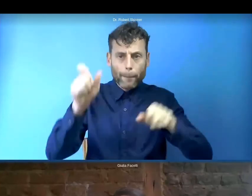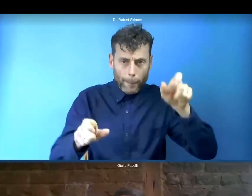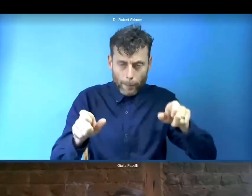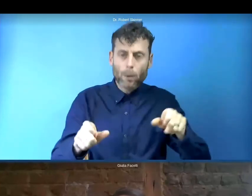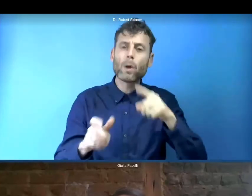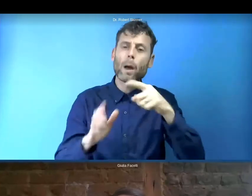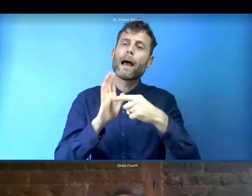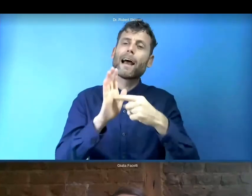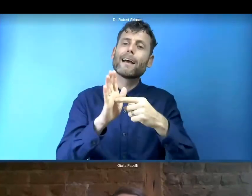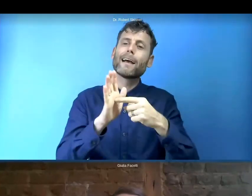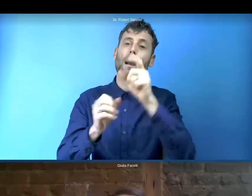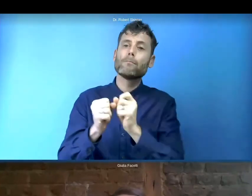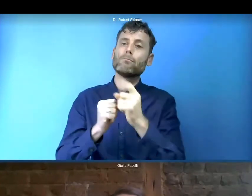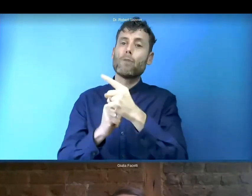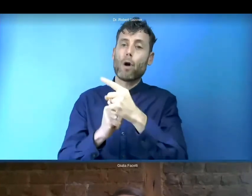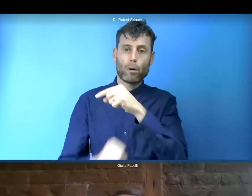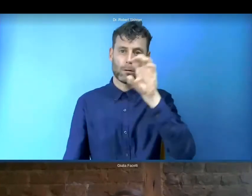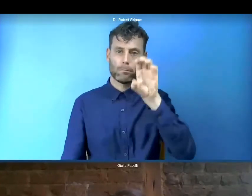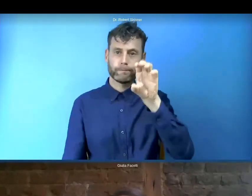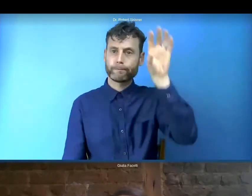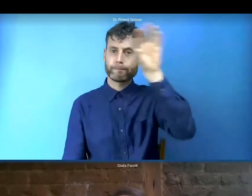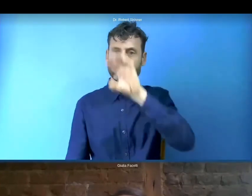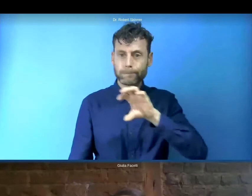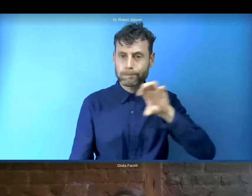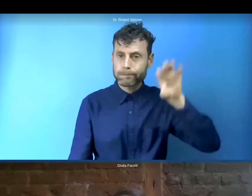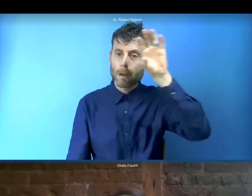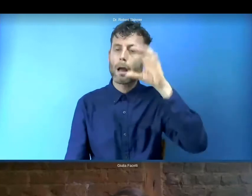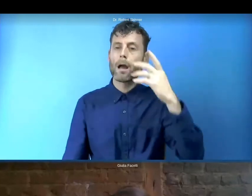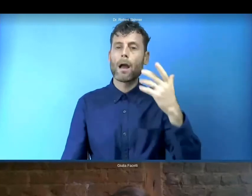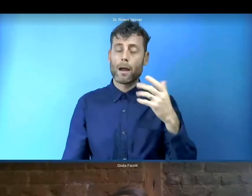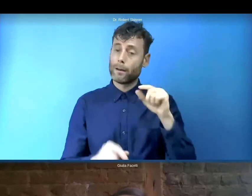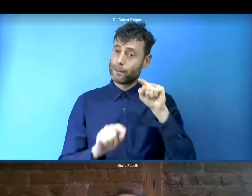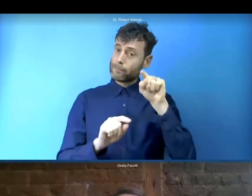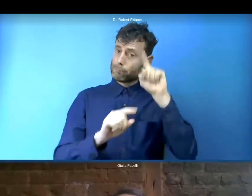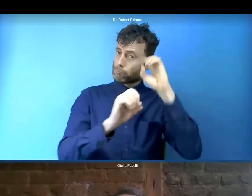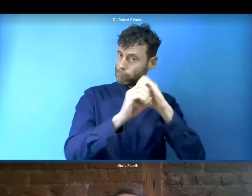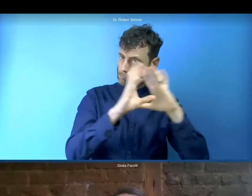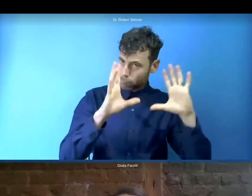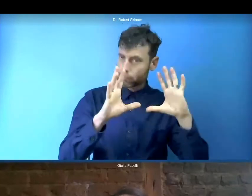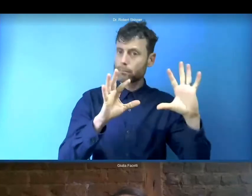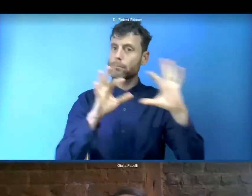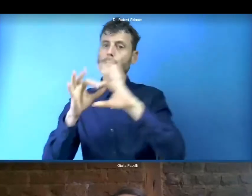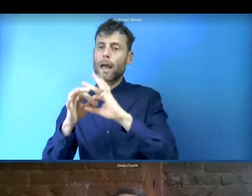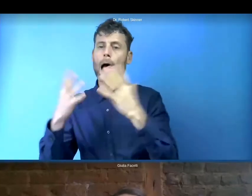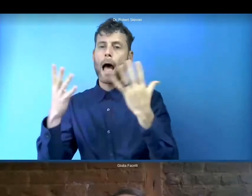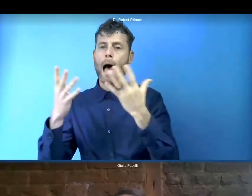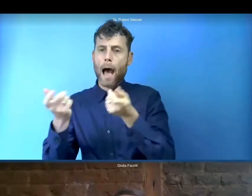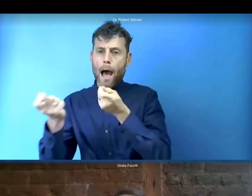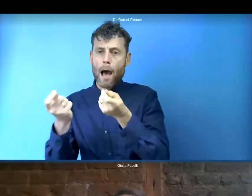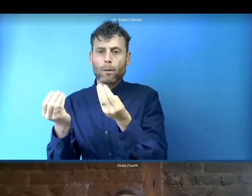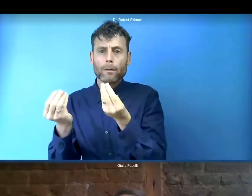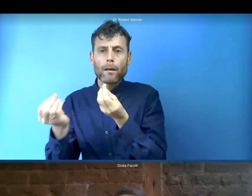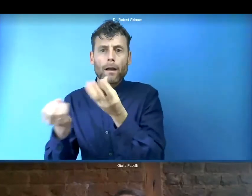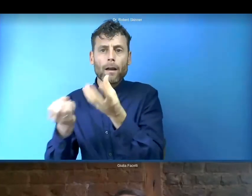governance and financing model will have to be actually deployed on the ground.